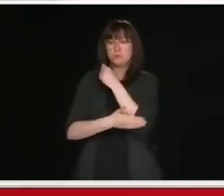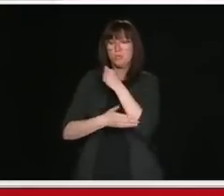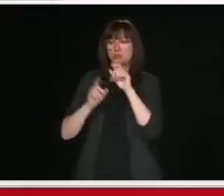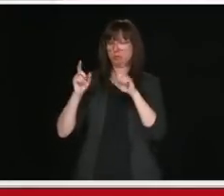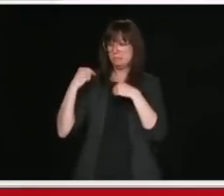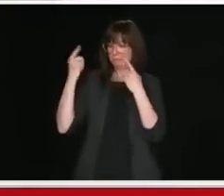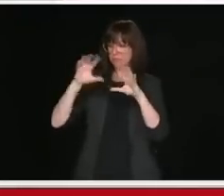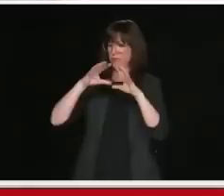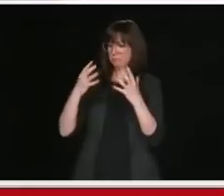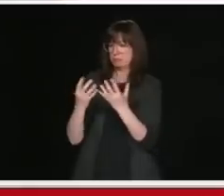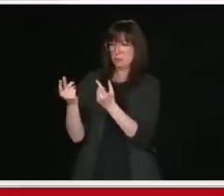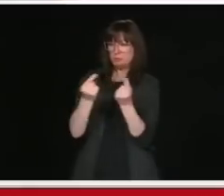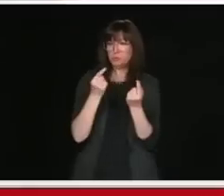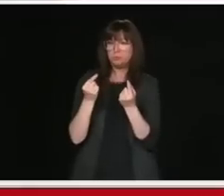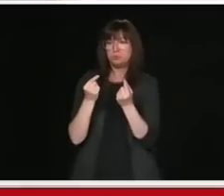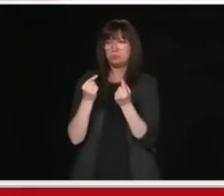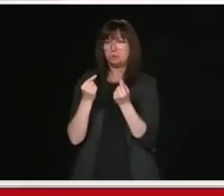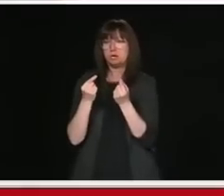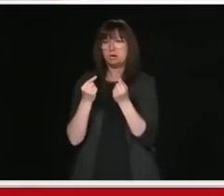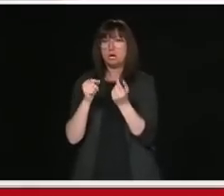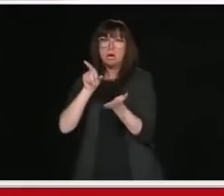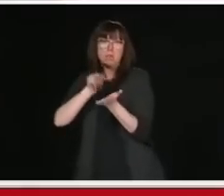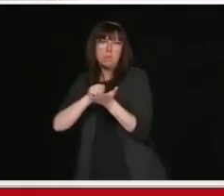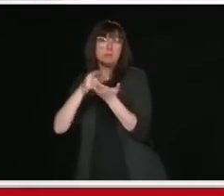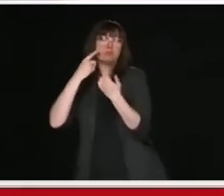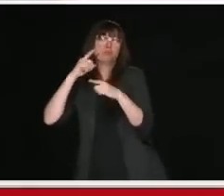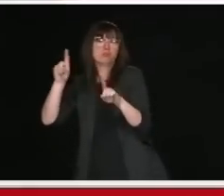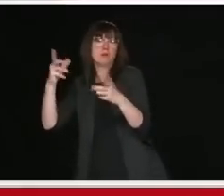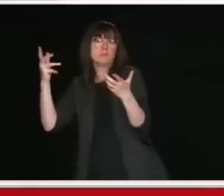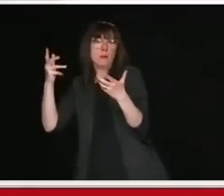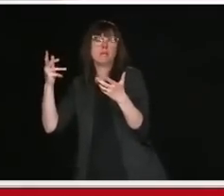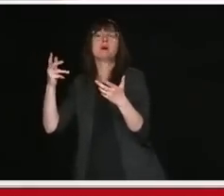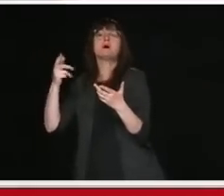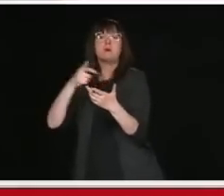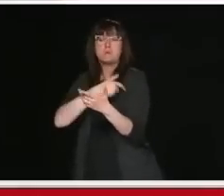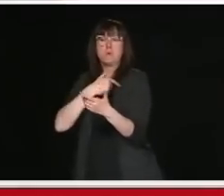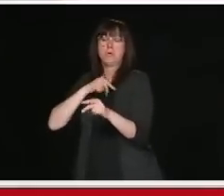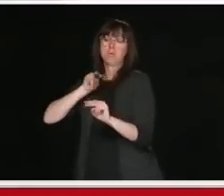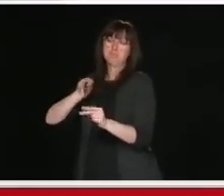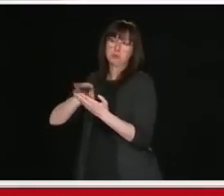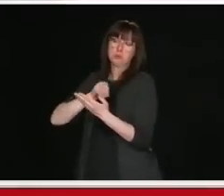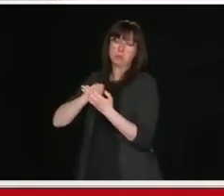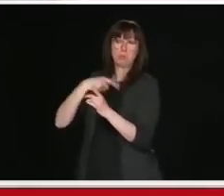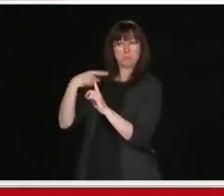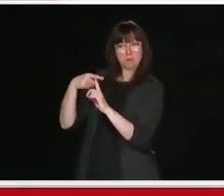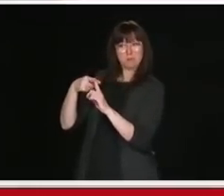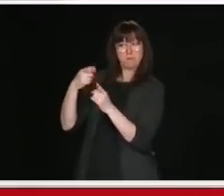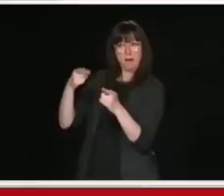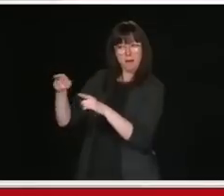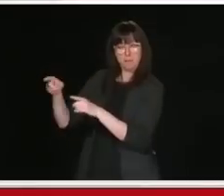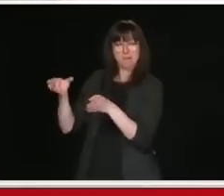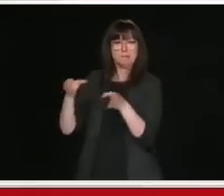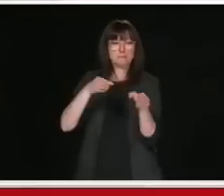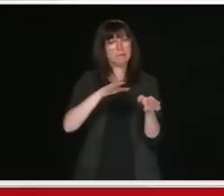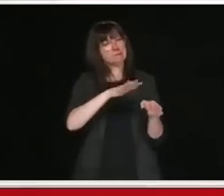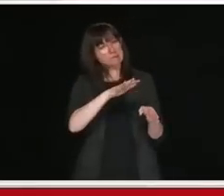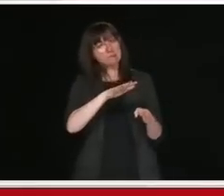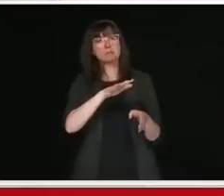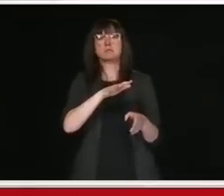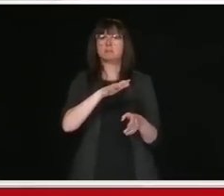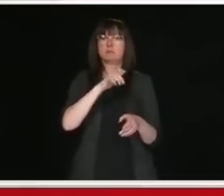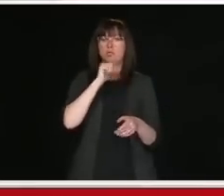what worked and what didn't work elsewhere in the world. Of course, in the months and in the years coming, there'll be a lot of thinking